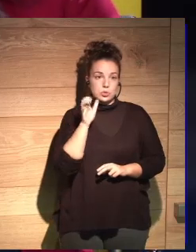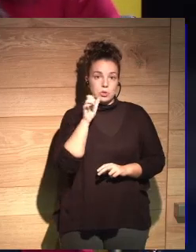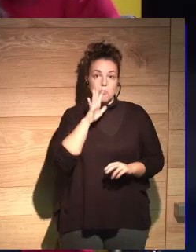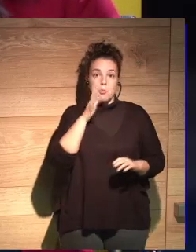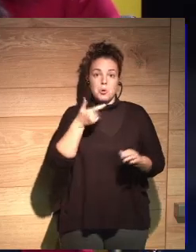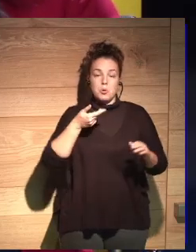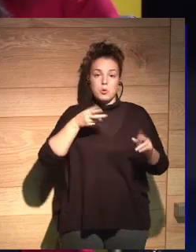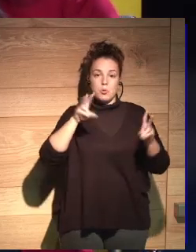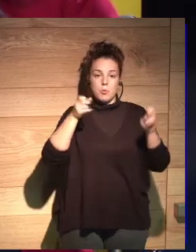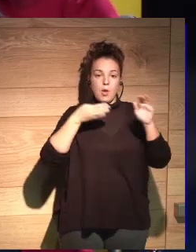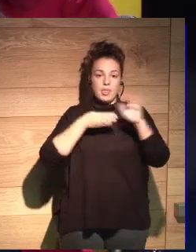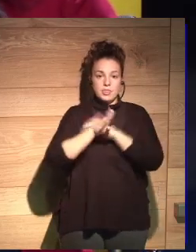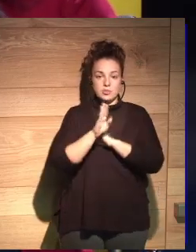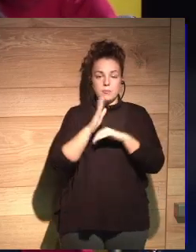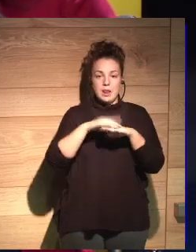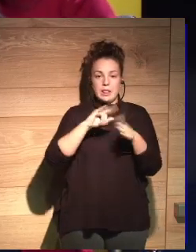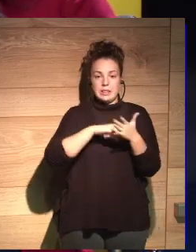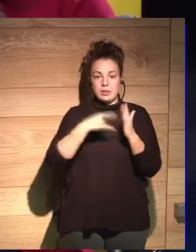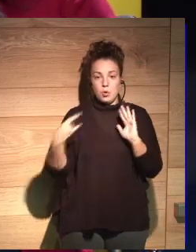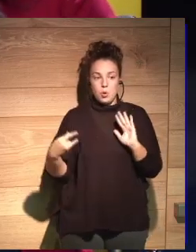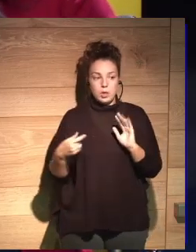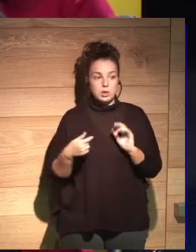senses than the 5 ones we have?